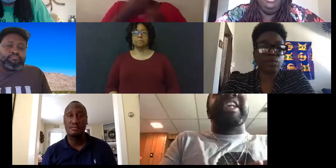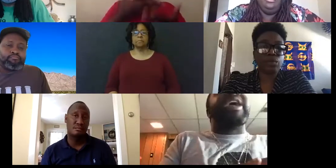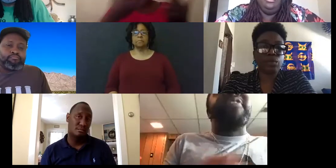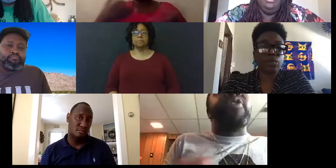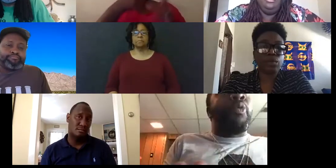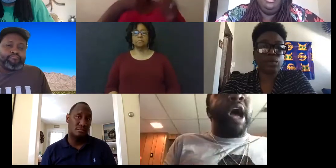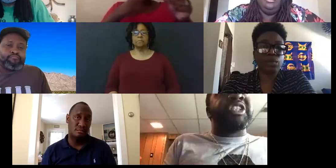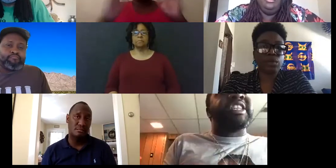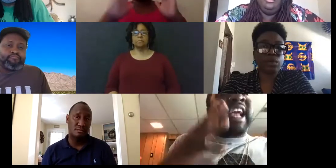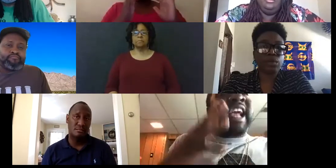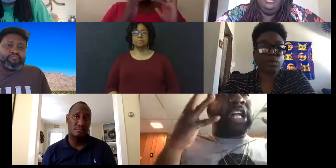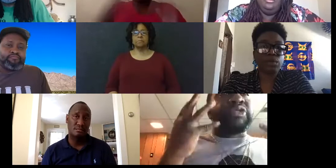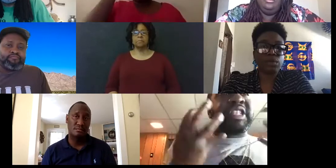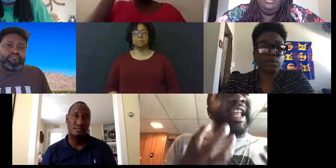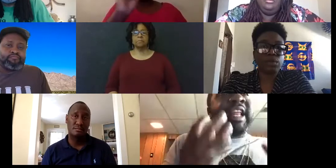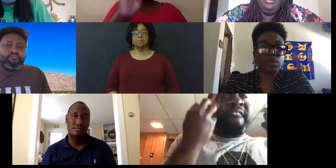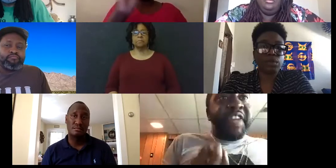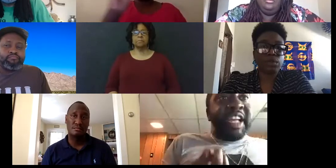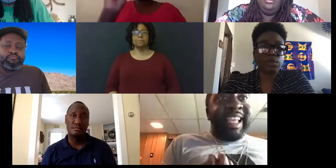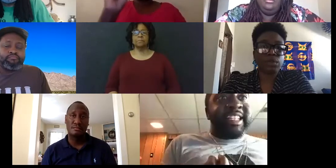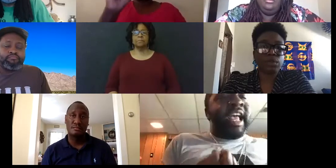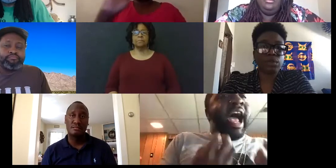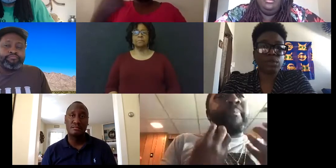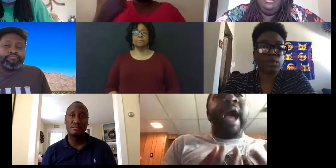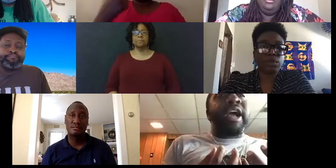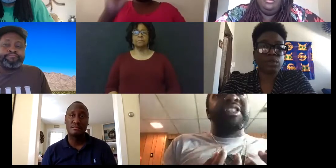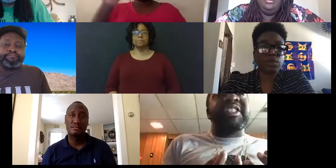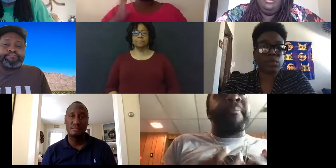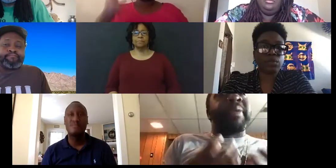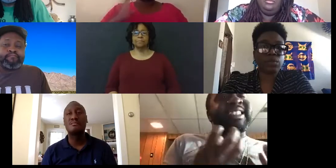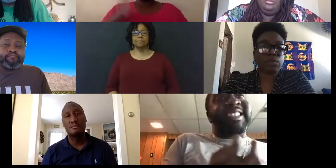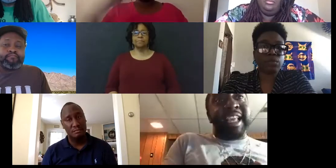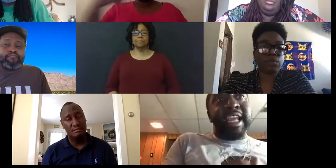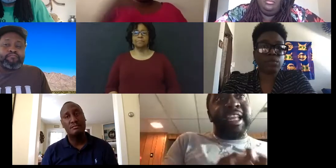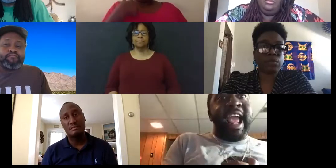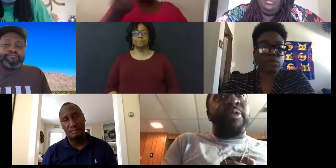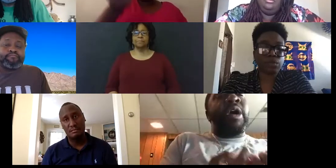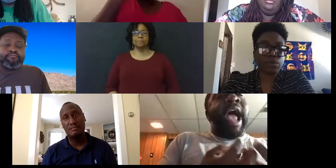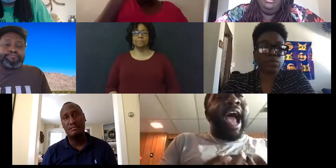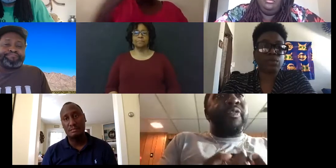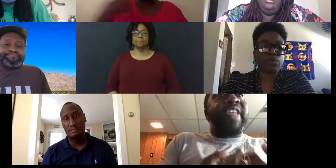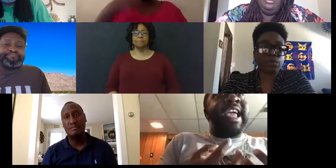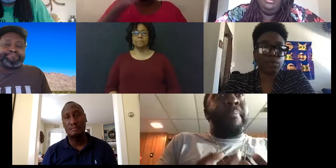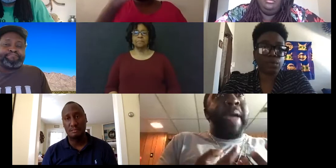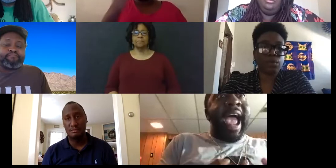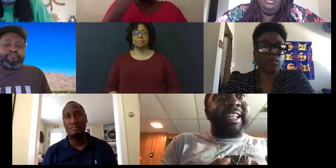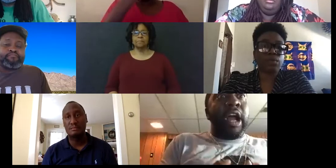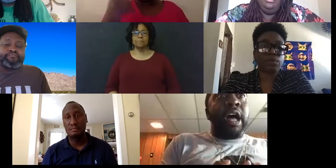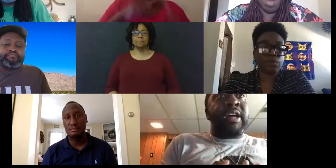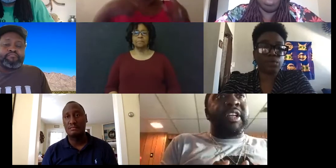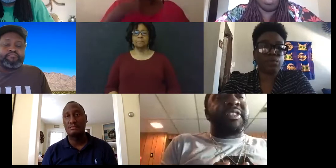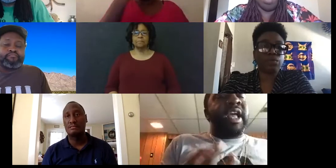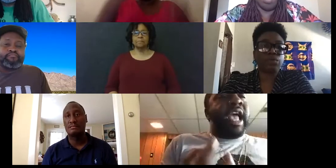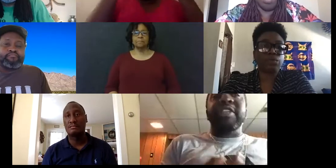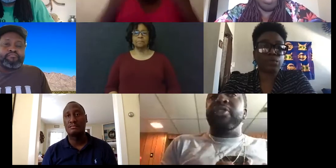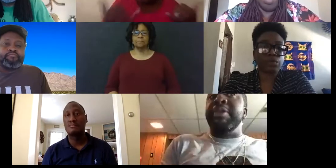like we said, bootleg as we used to do. I was like, I'm not even going to watch it because I understand, feel it. I'm not going to see it. But I see now how